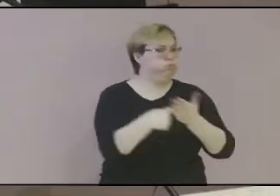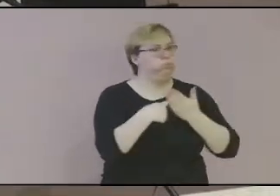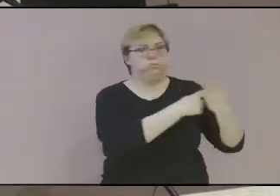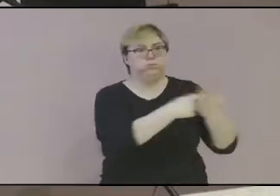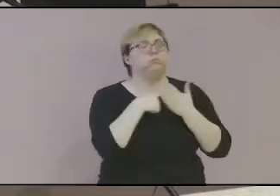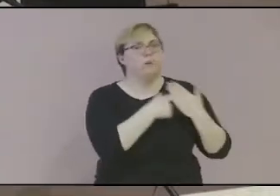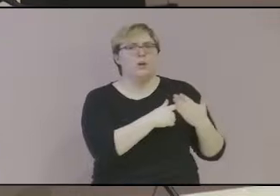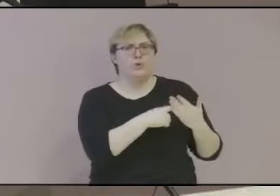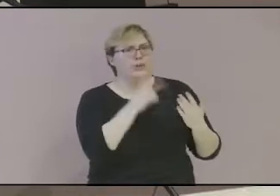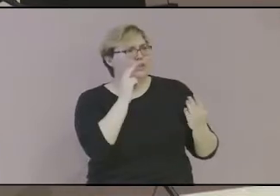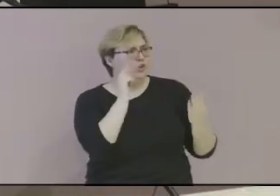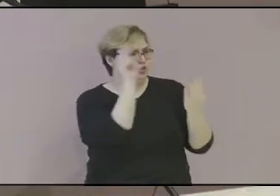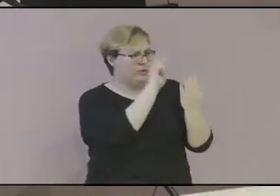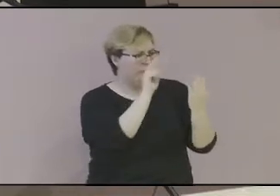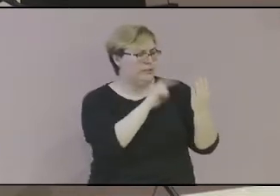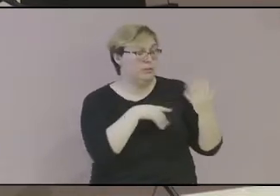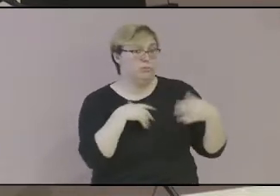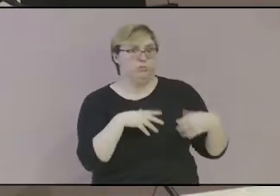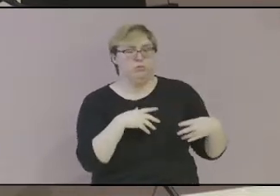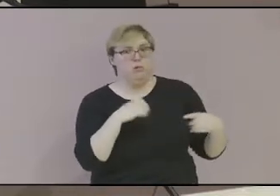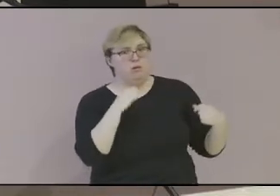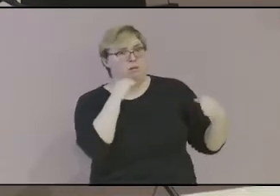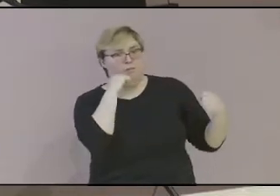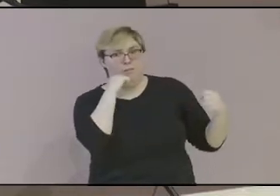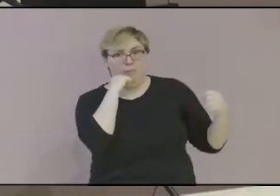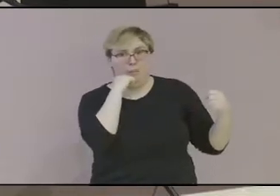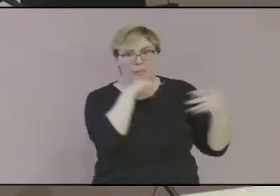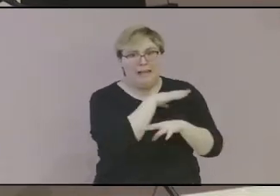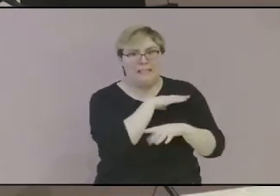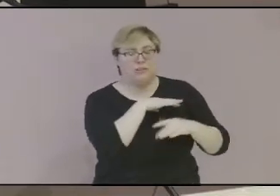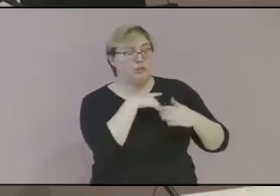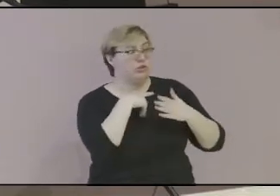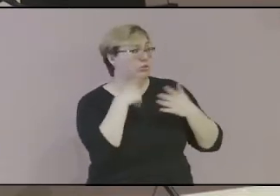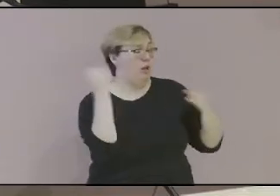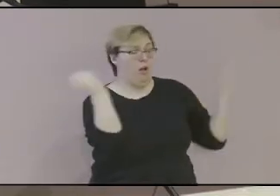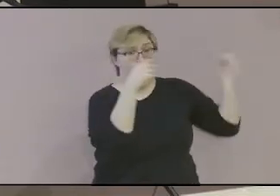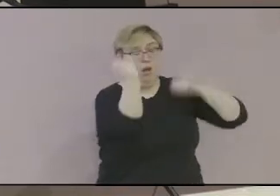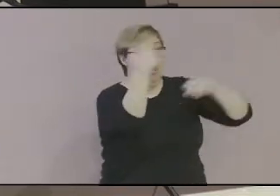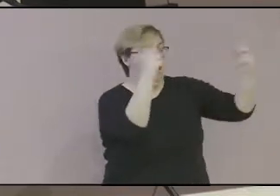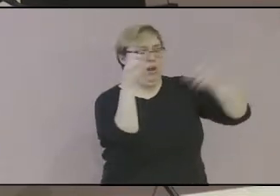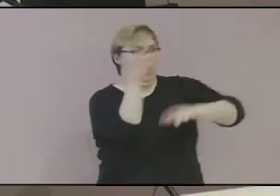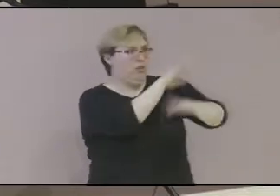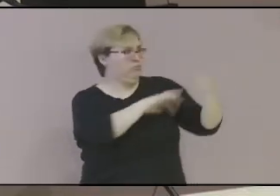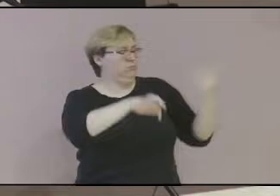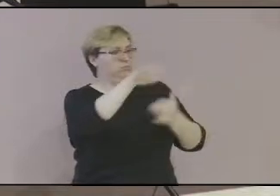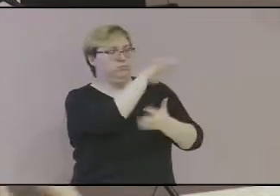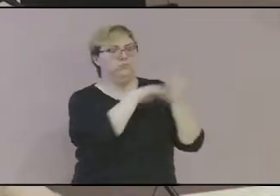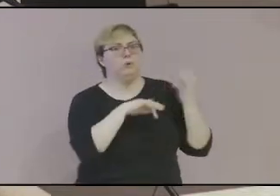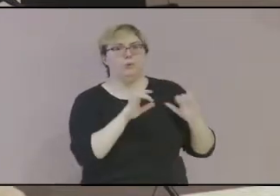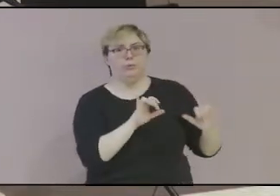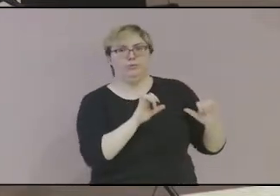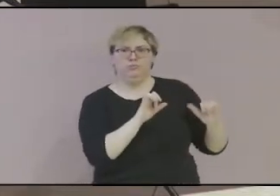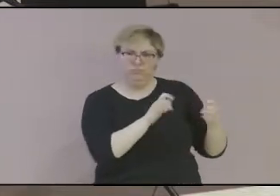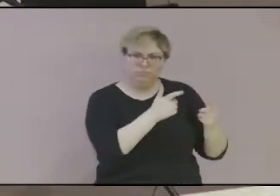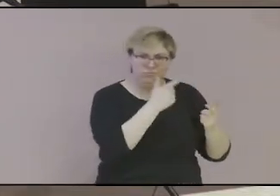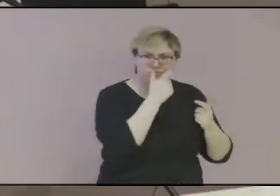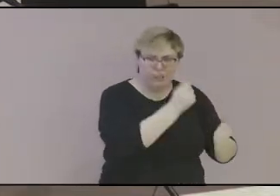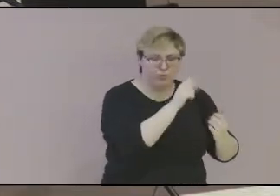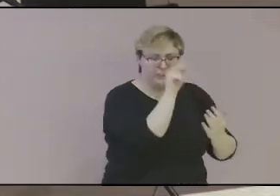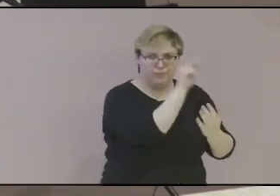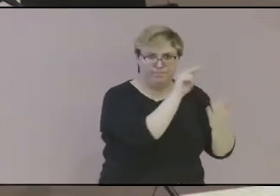see how messy consensus processes can really look on the ground. One